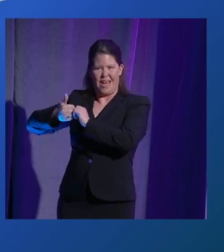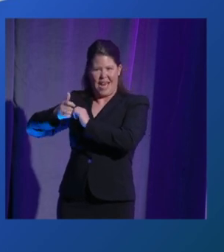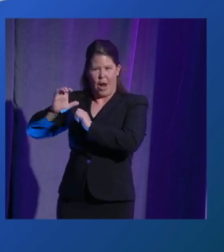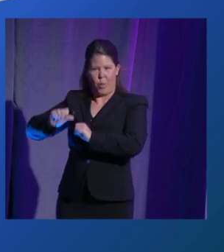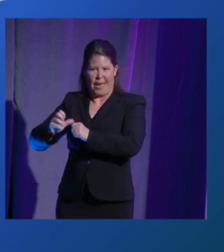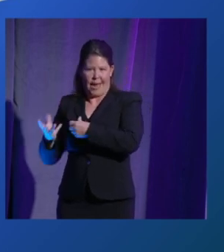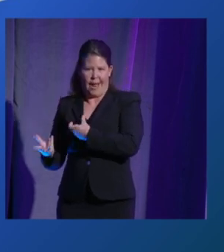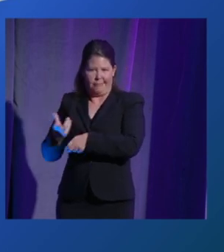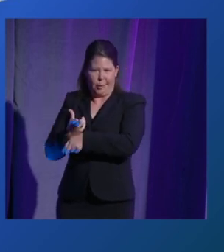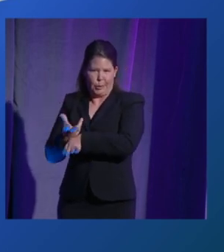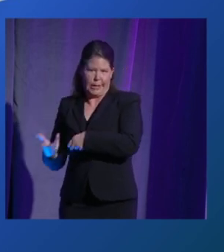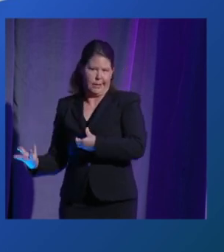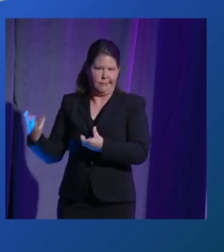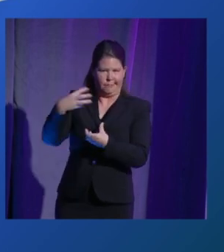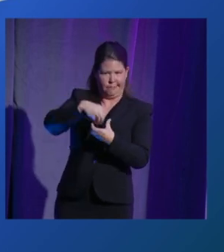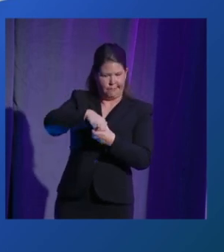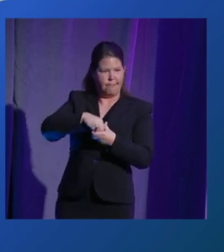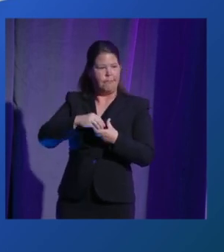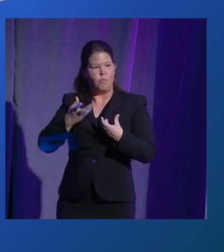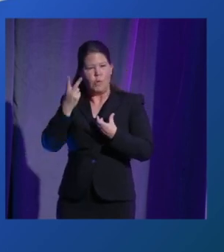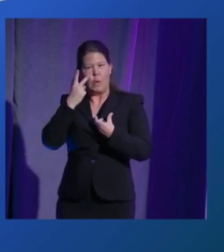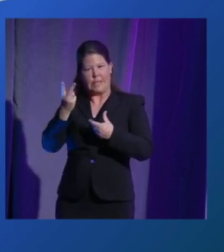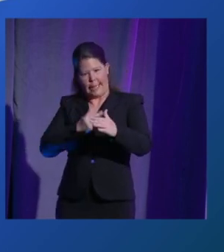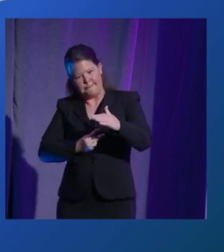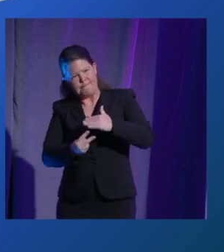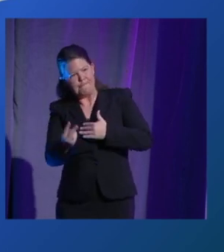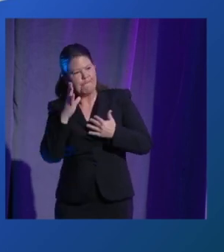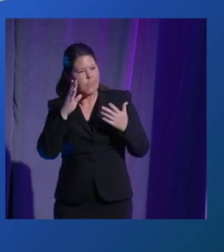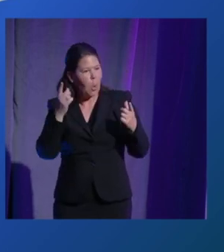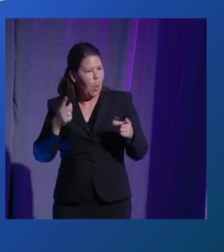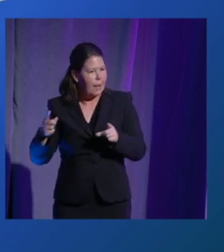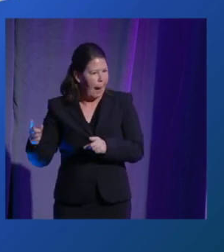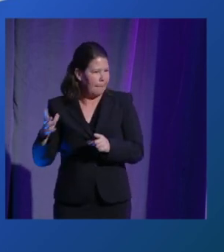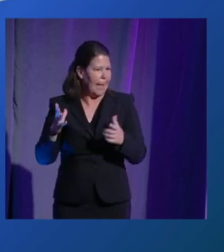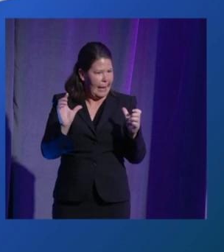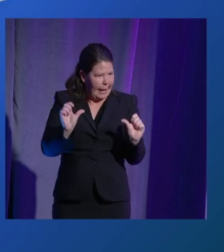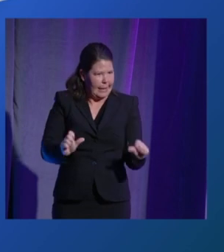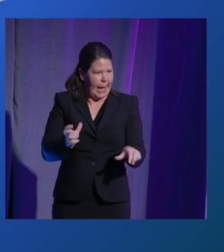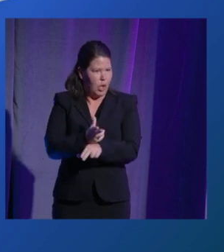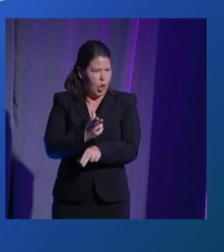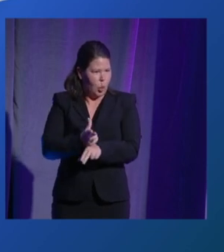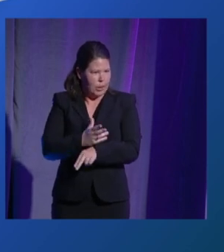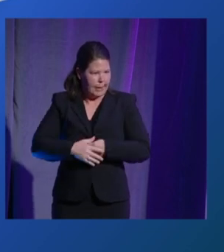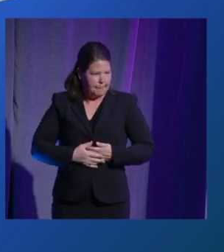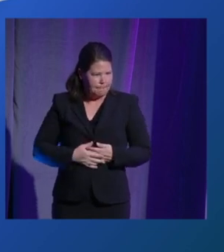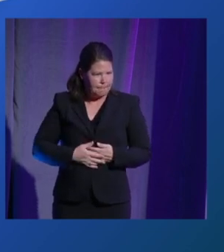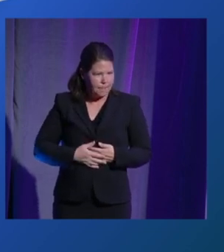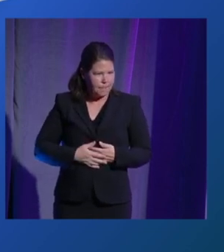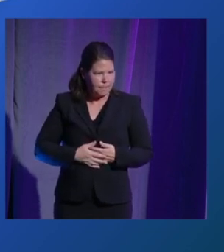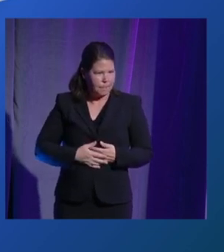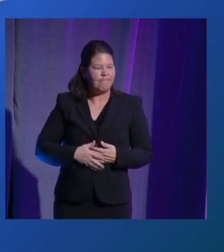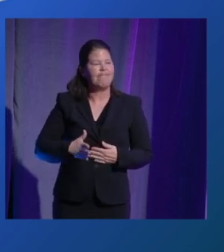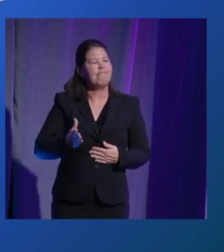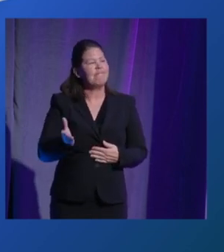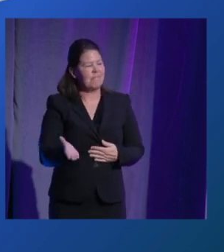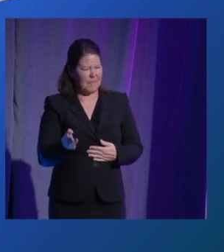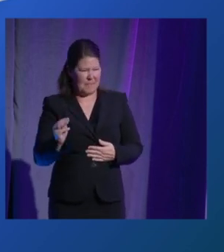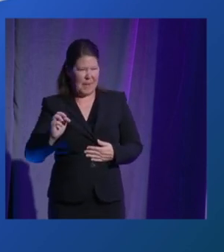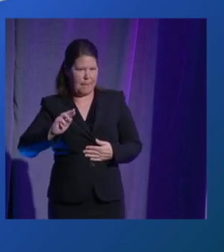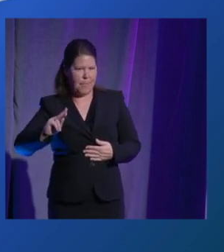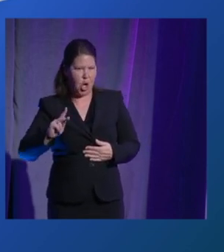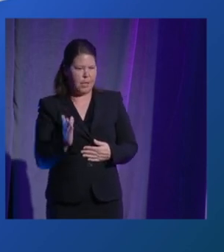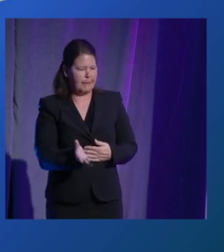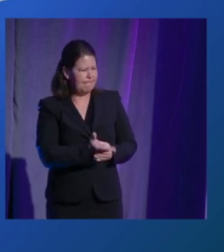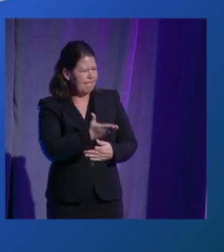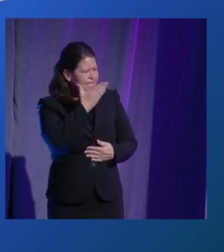Timely for us to to engage on no it's amazing and I know a lot of this work at oakd has been built on many years like sort of